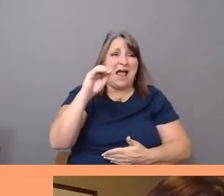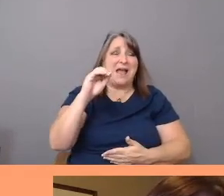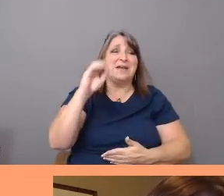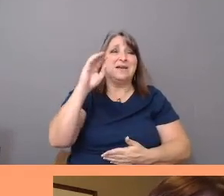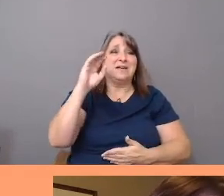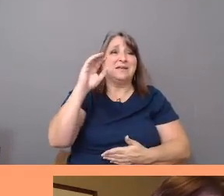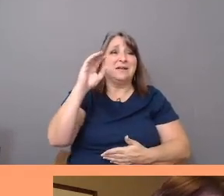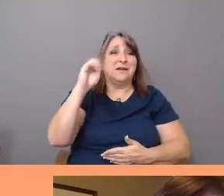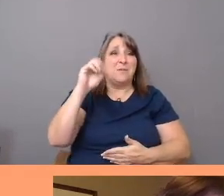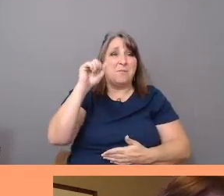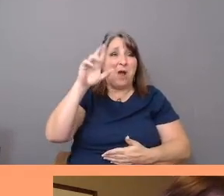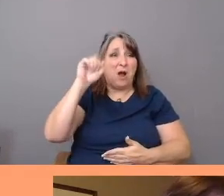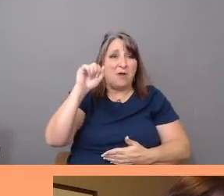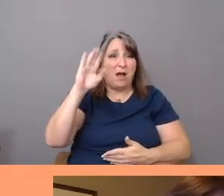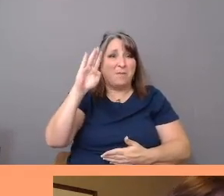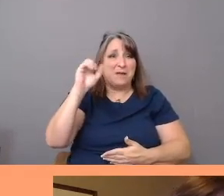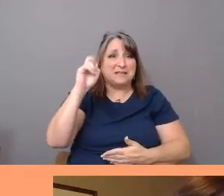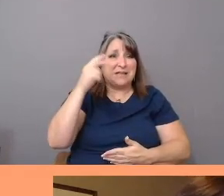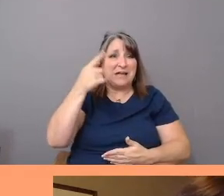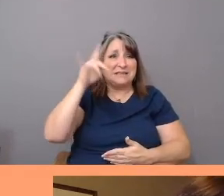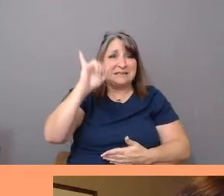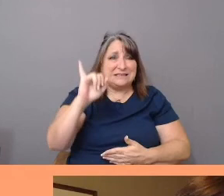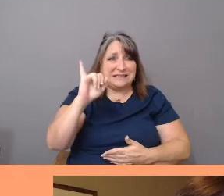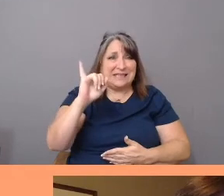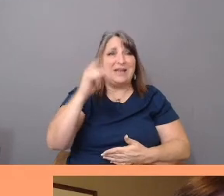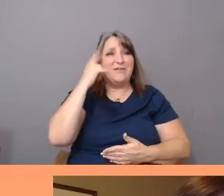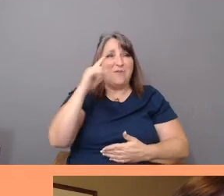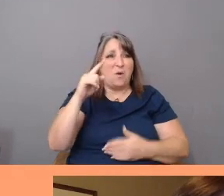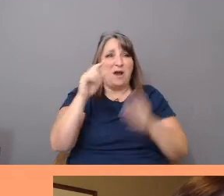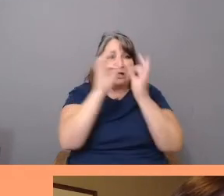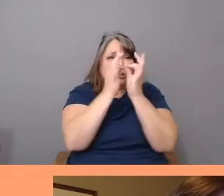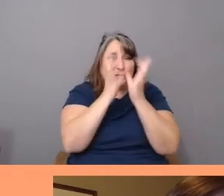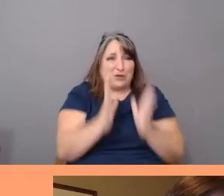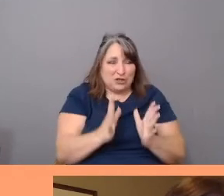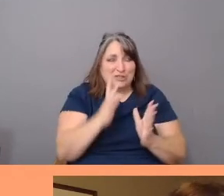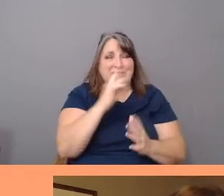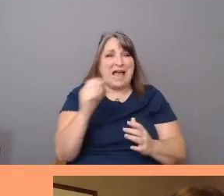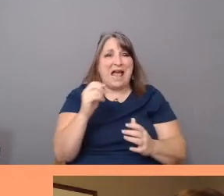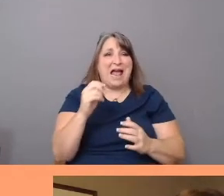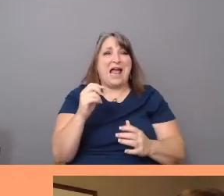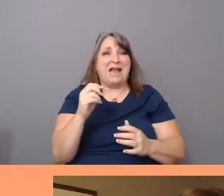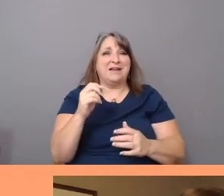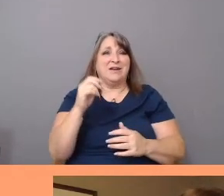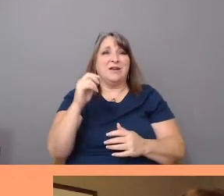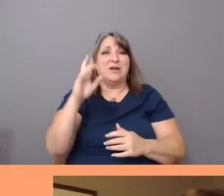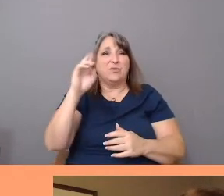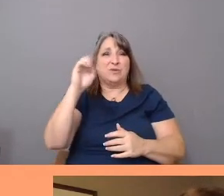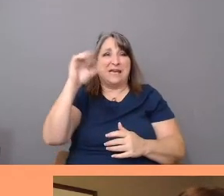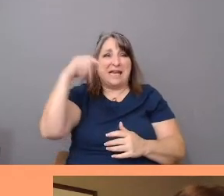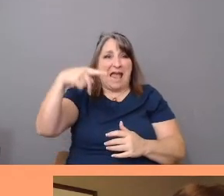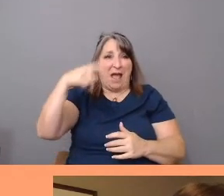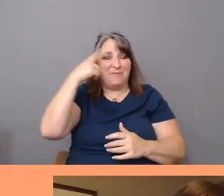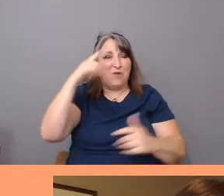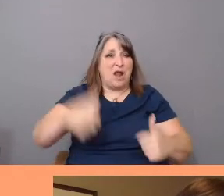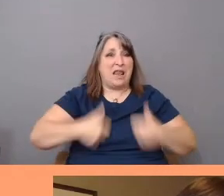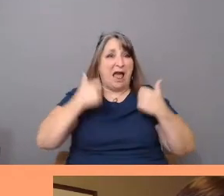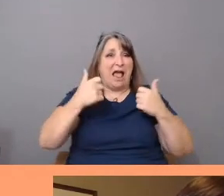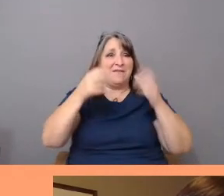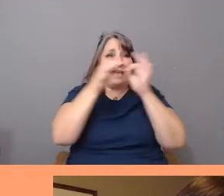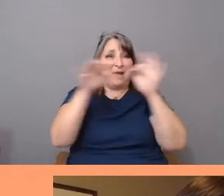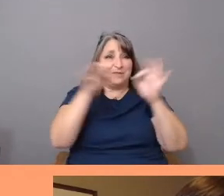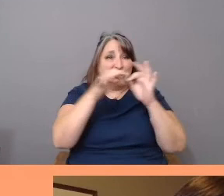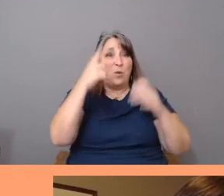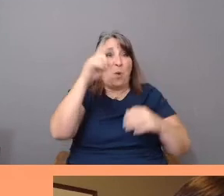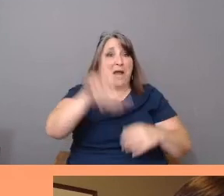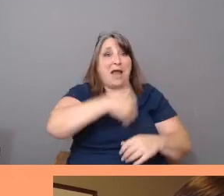ASL interpretation, and Recapped for live captioning. And we have one more main stage session tonight that's going to be excellent, that I hope